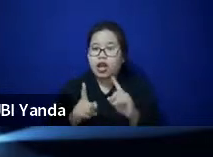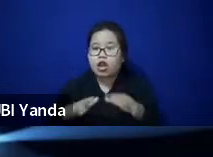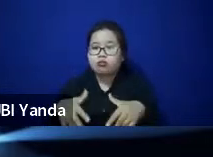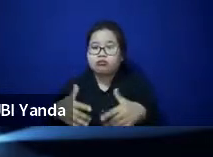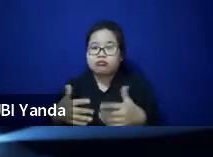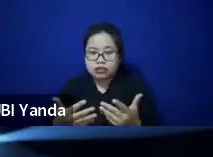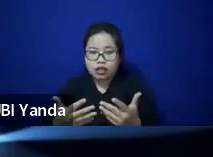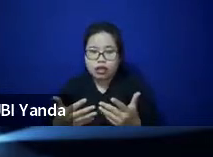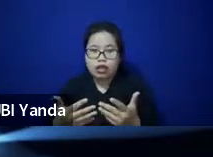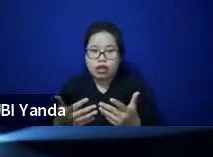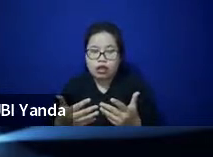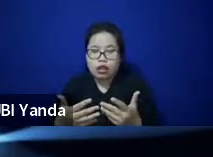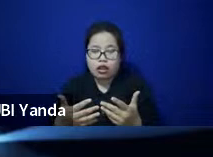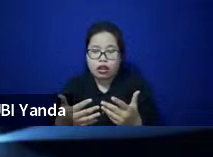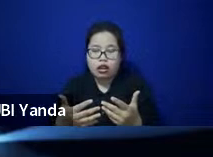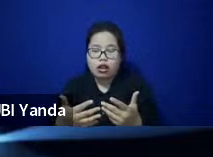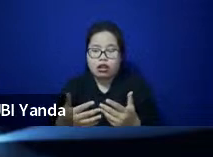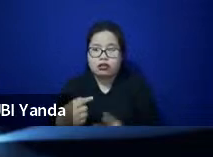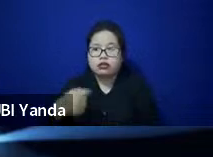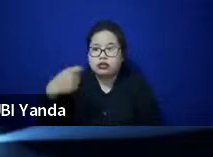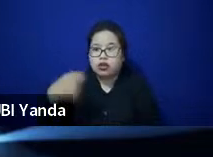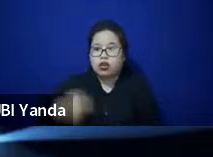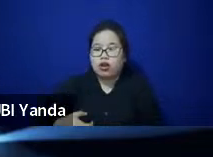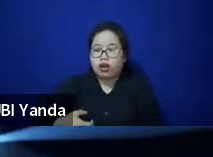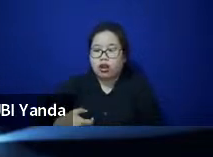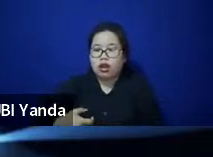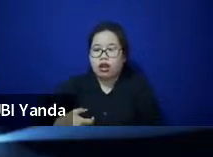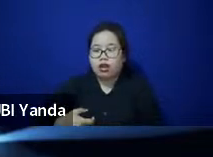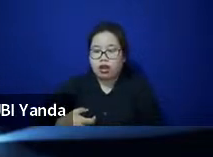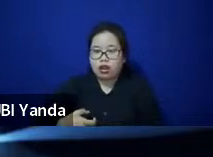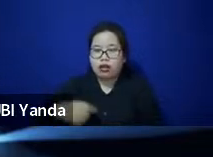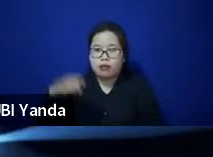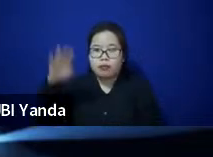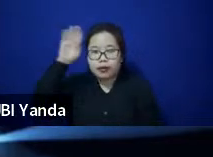the future, to find a partner,